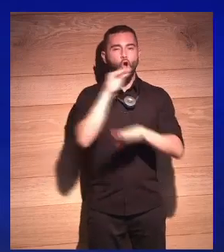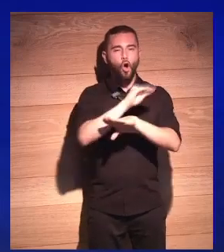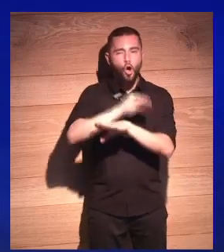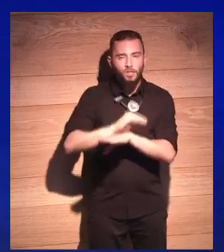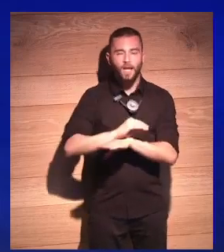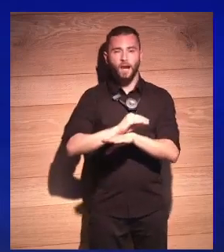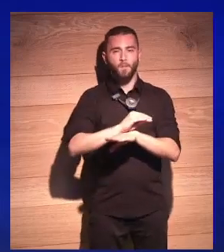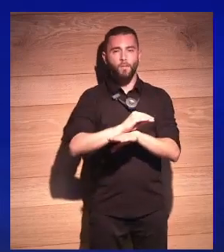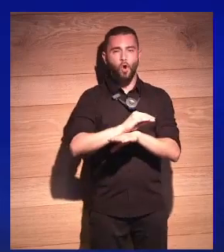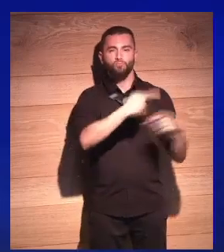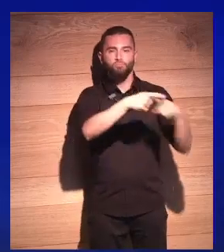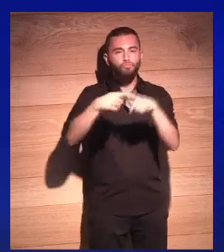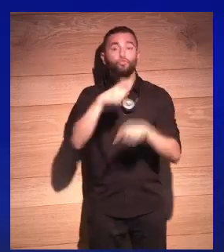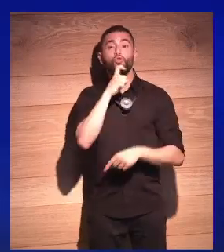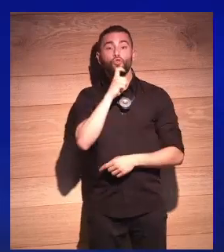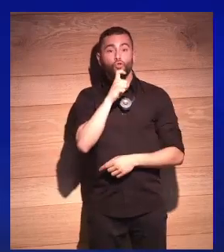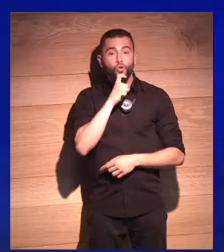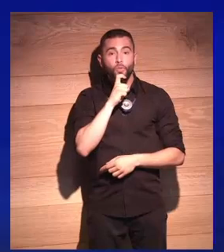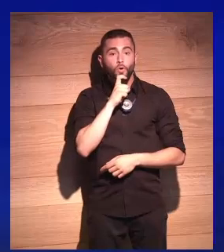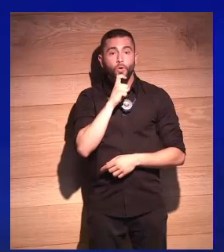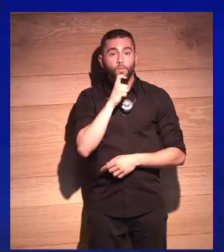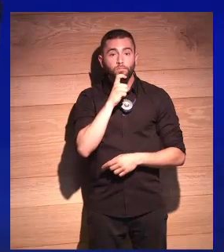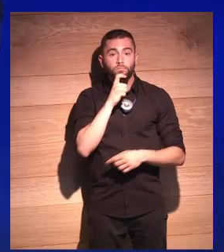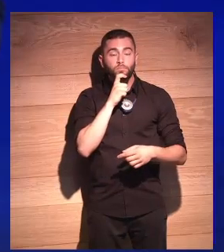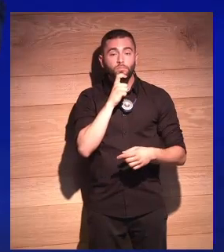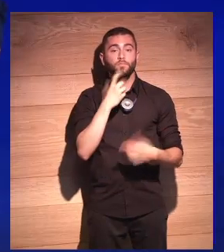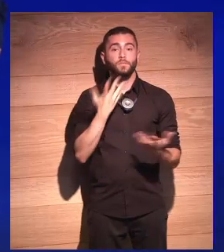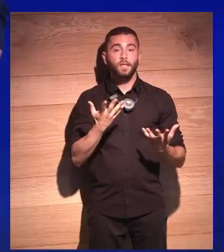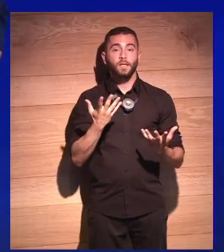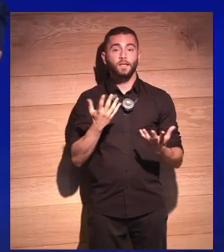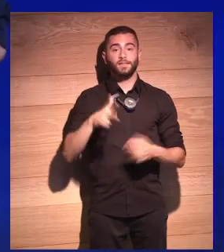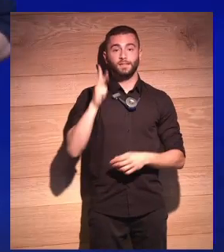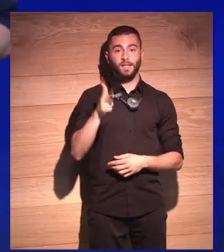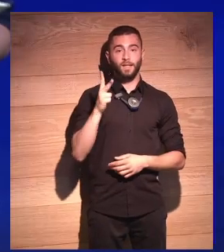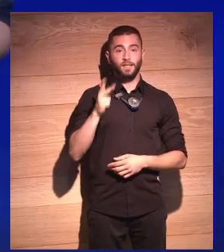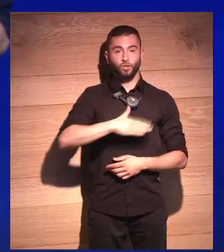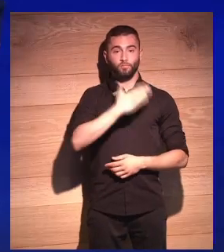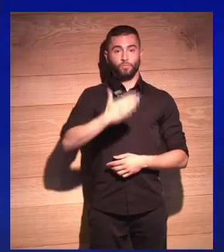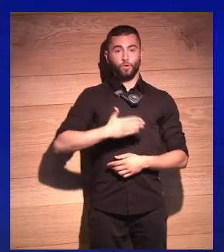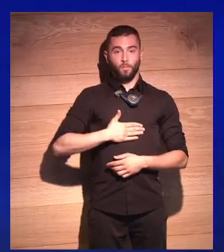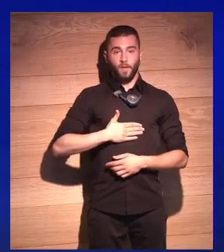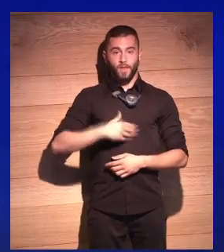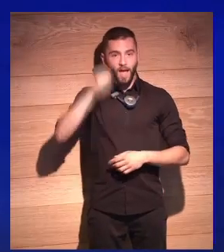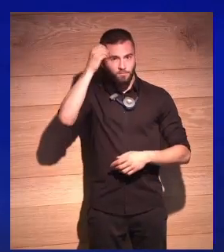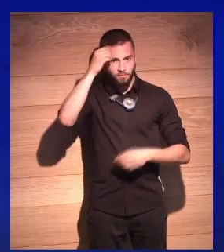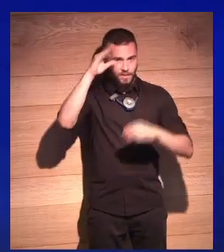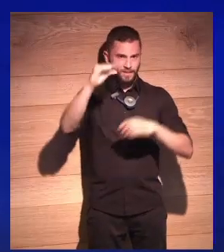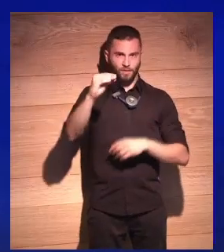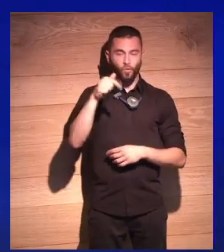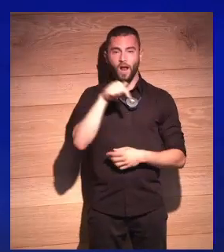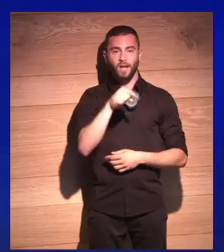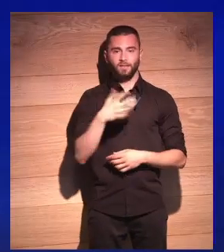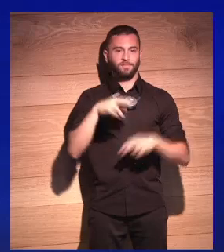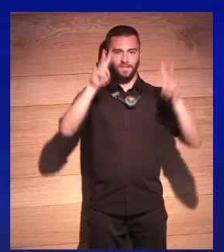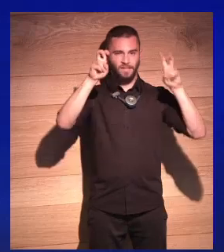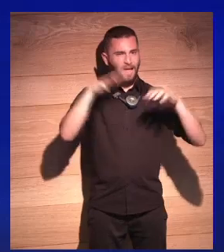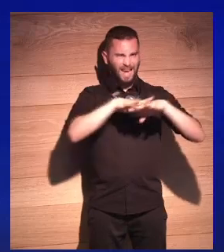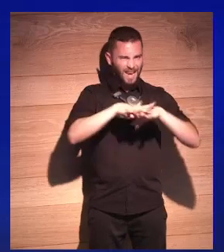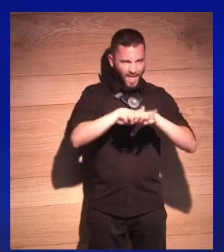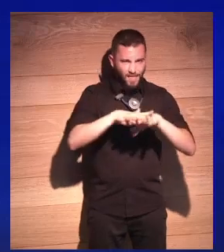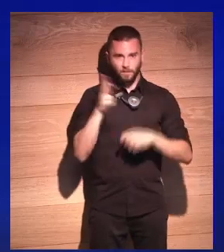of heritage, how we preserve that works, and those are industrial property rights, which at the end of the day, with